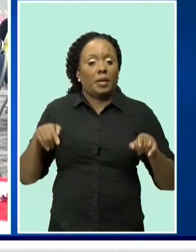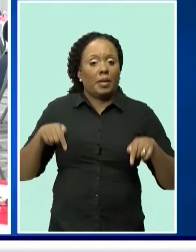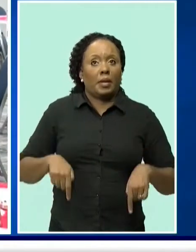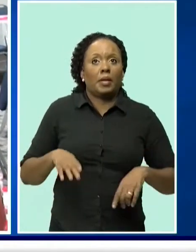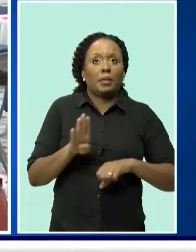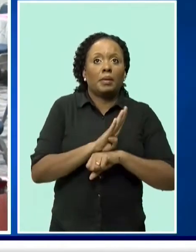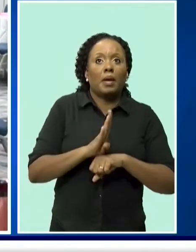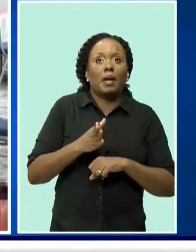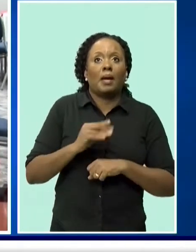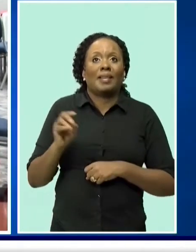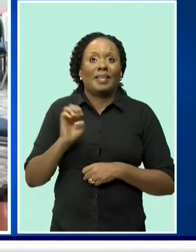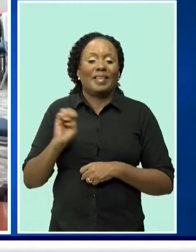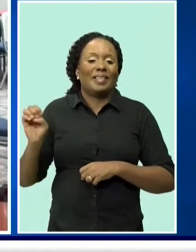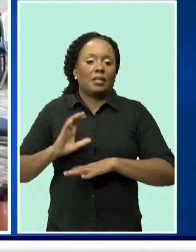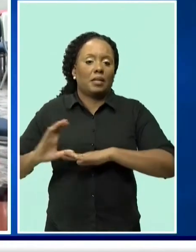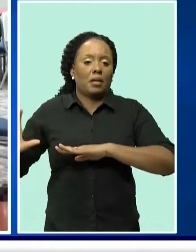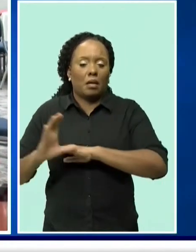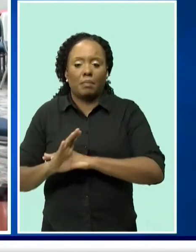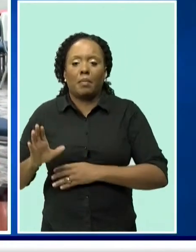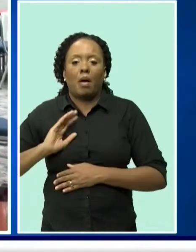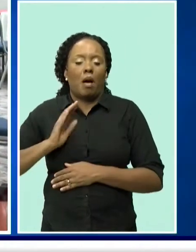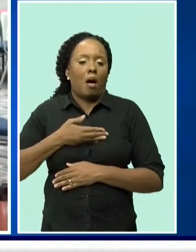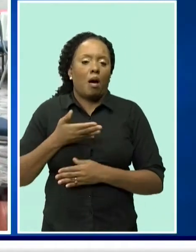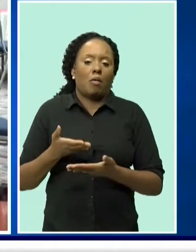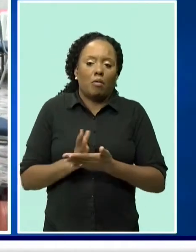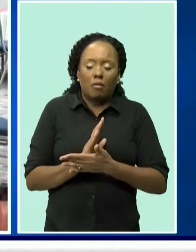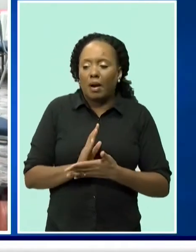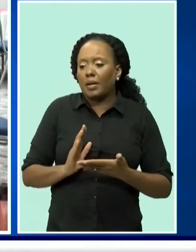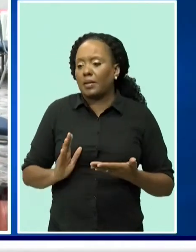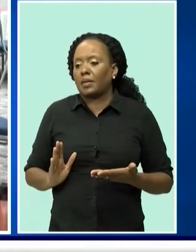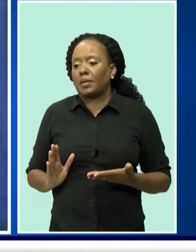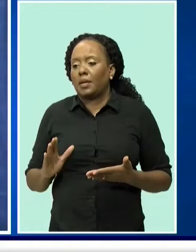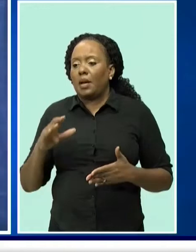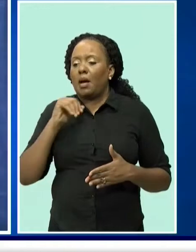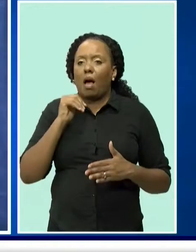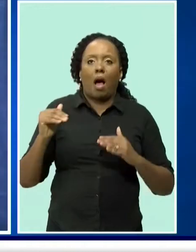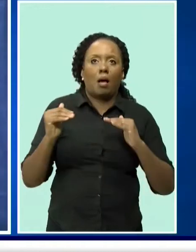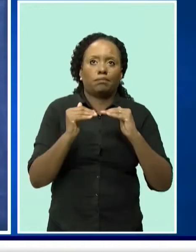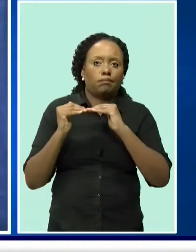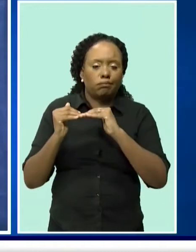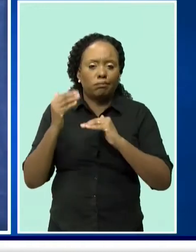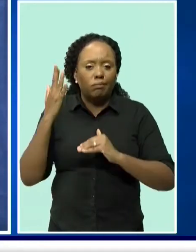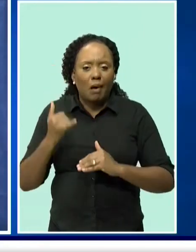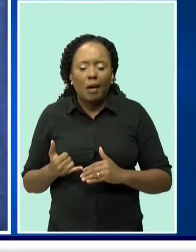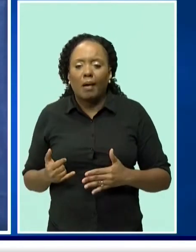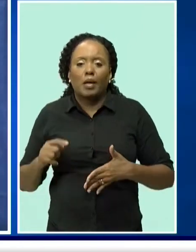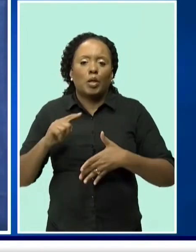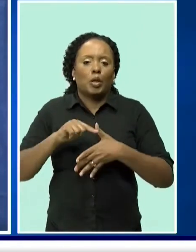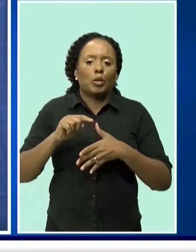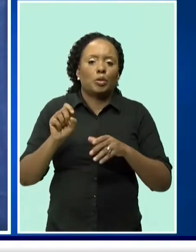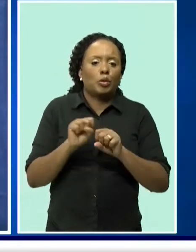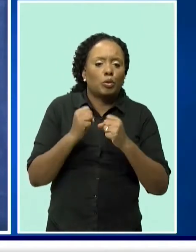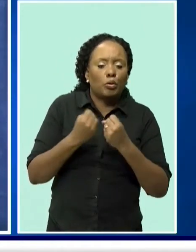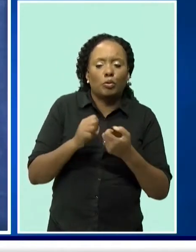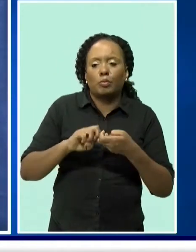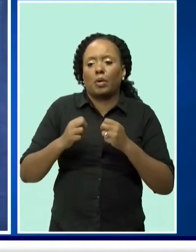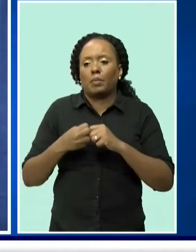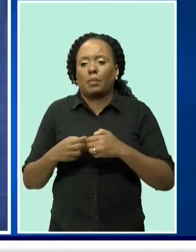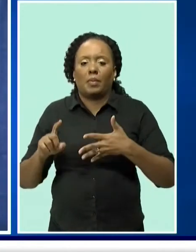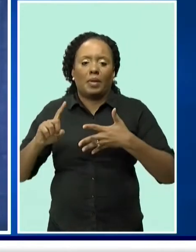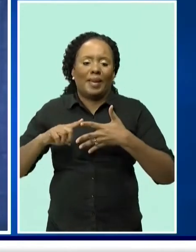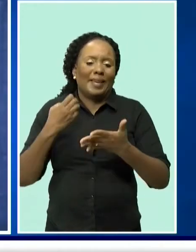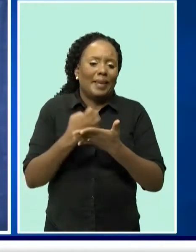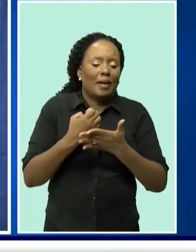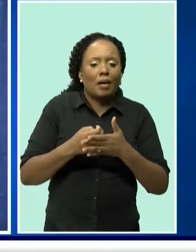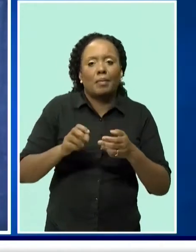as a result of environmental, health, and other socio-economic factors. And the climate crisis, as we